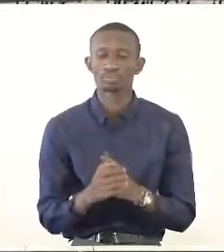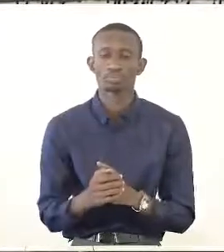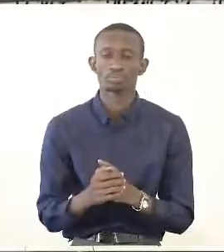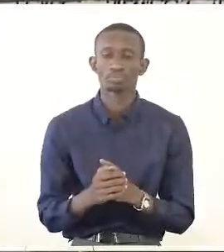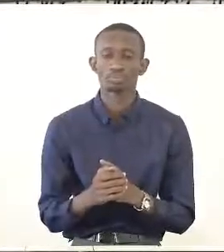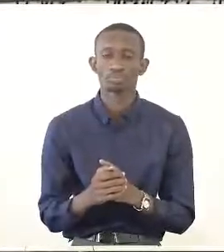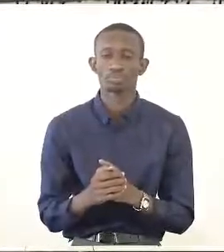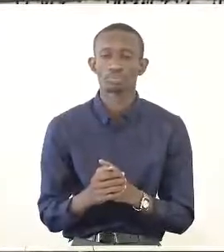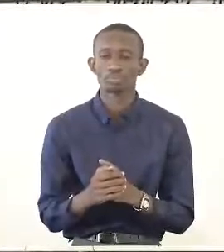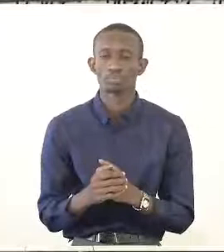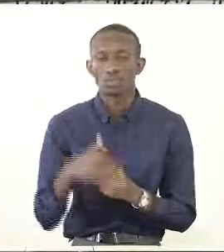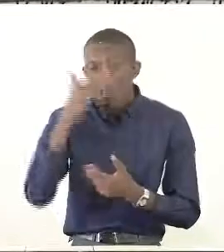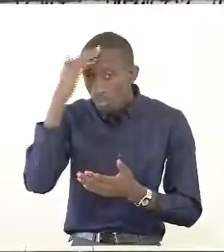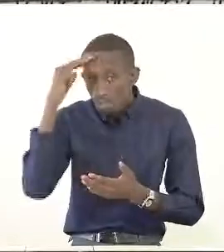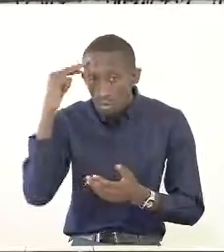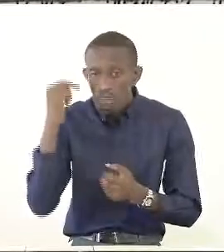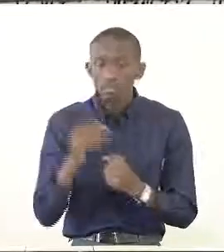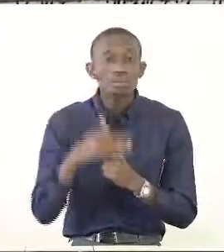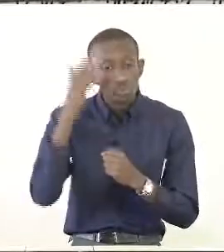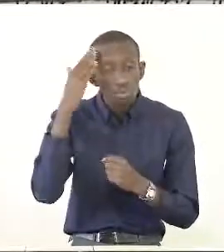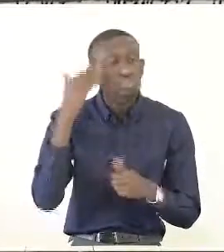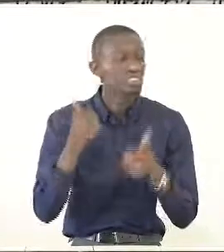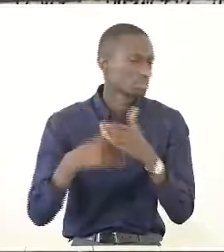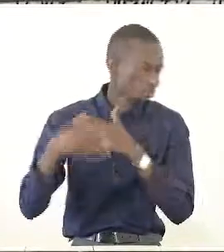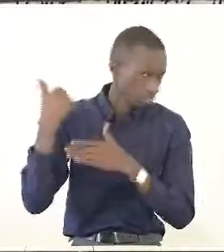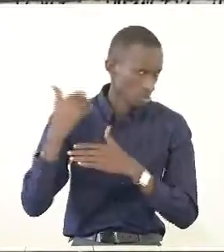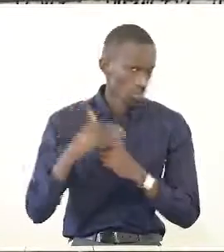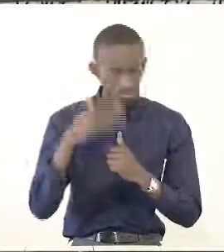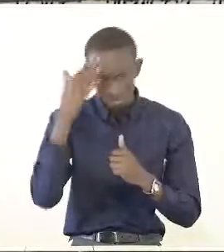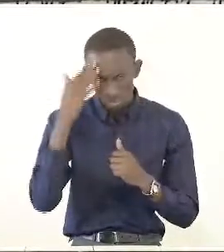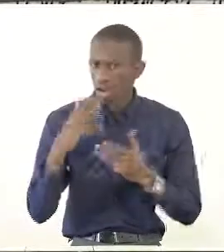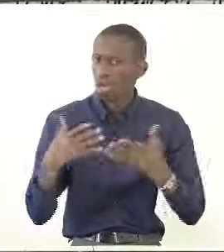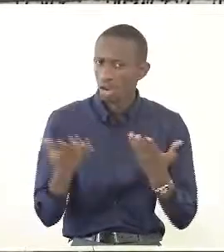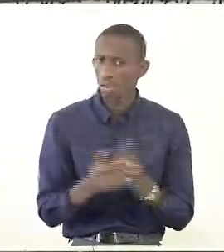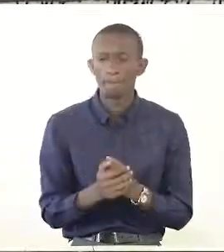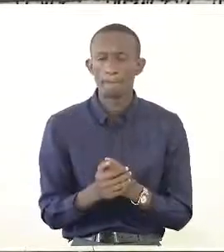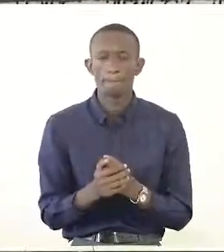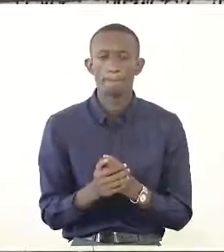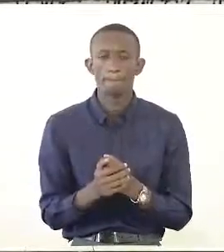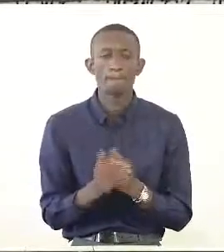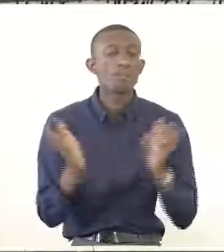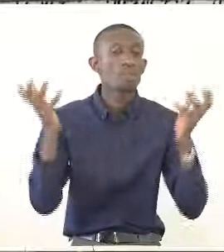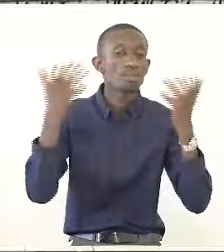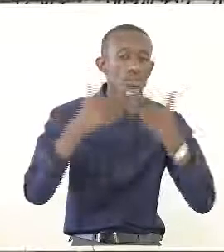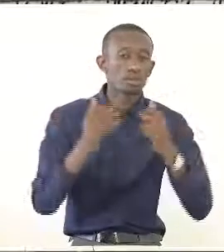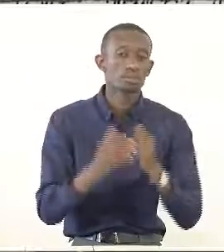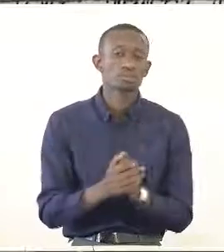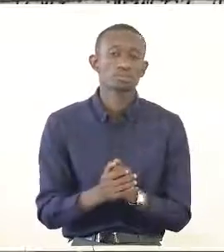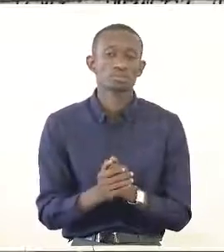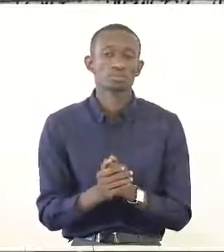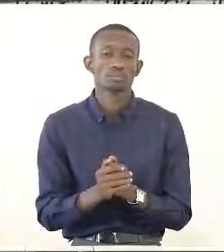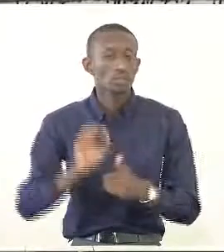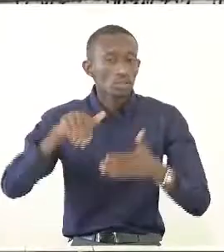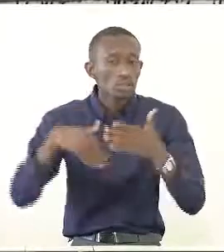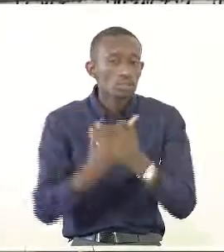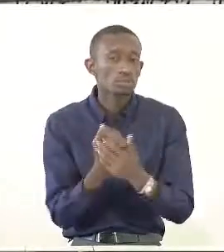integrate those kind of integral involving the method of change of the variable. But of